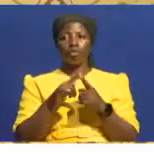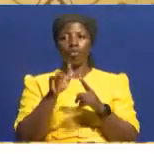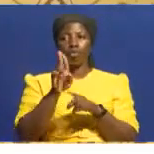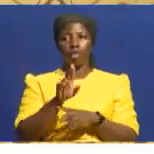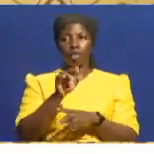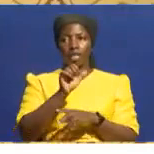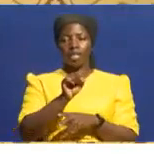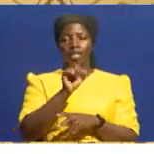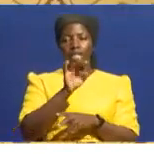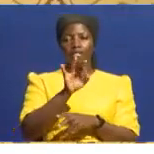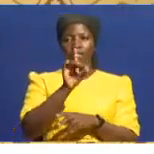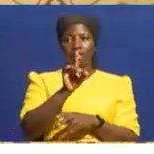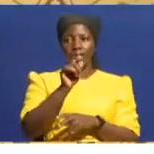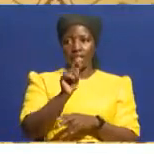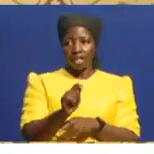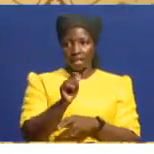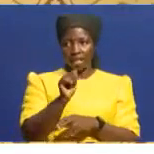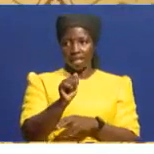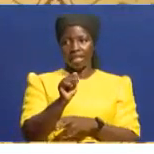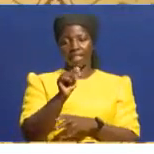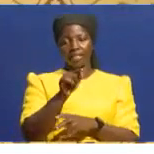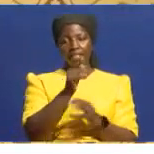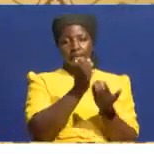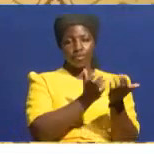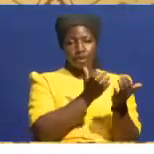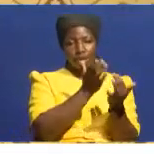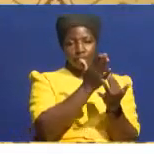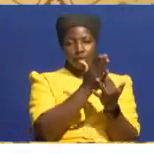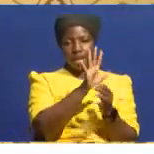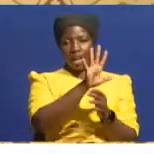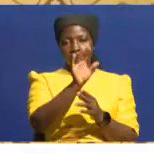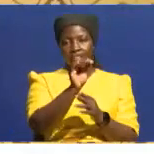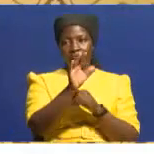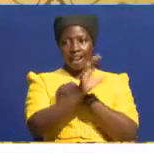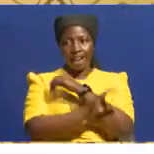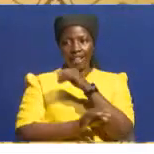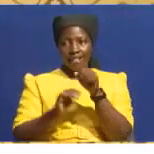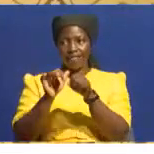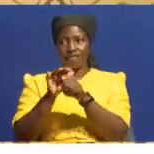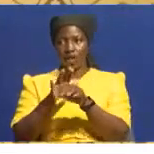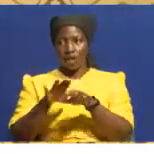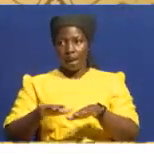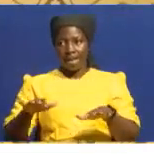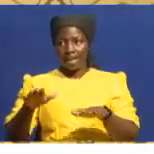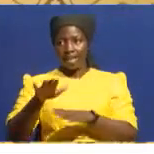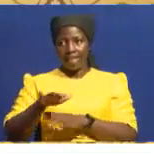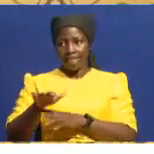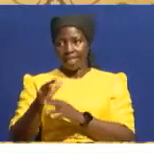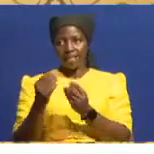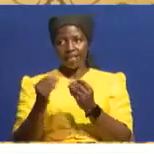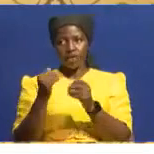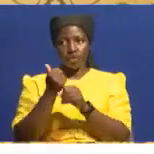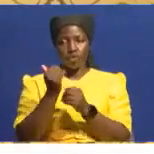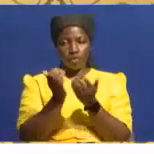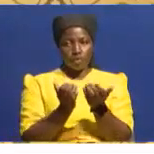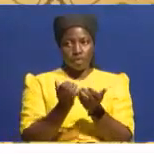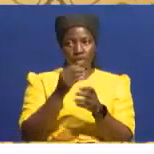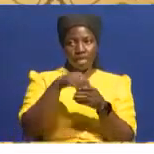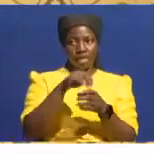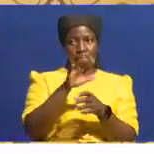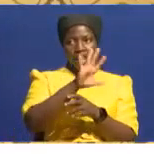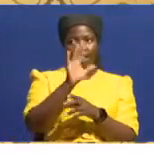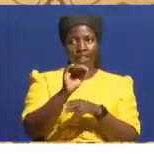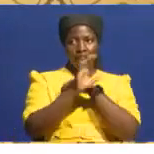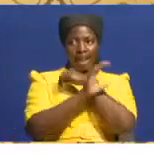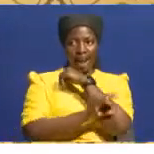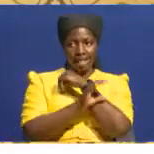is a trade between African countries. It is a whole marketplace and it's very easy to trade within African chapters,